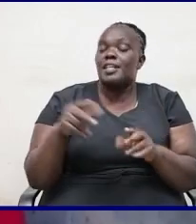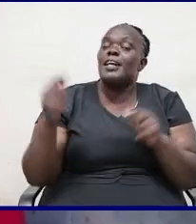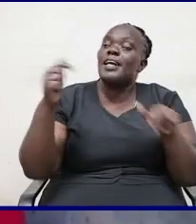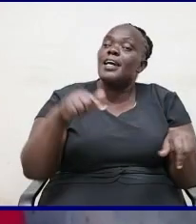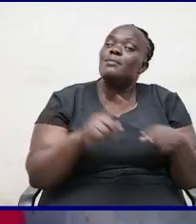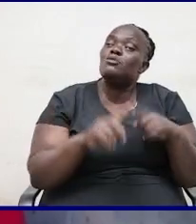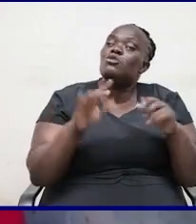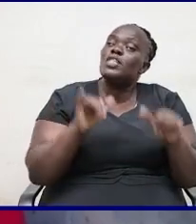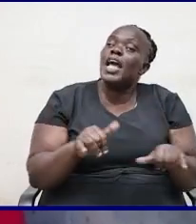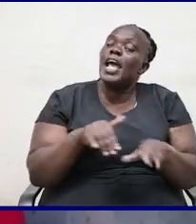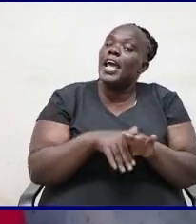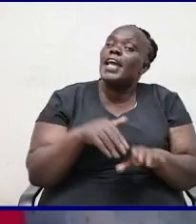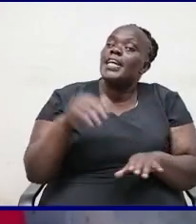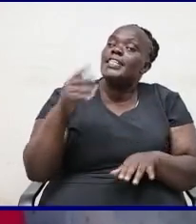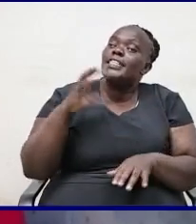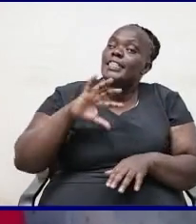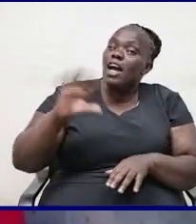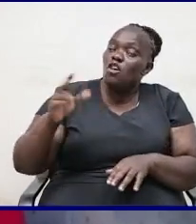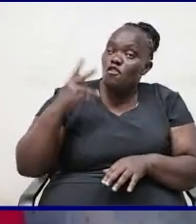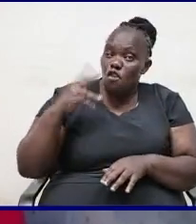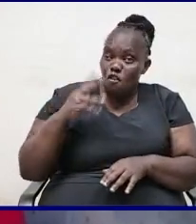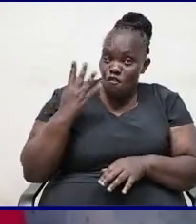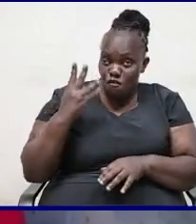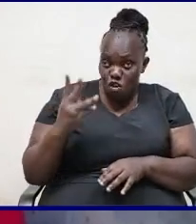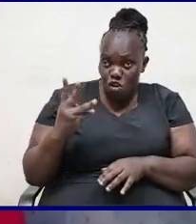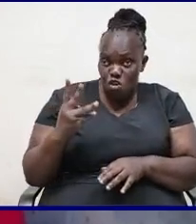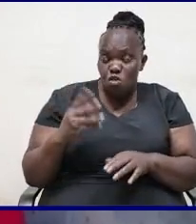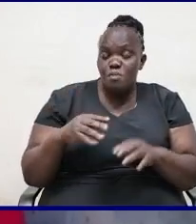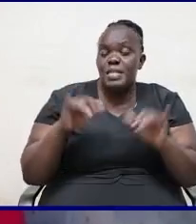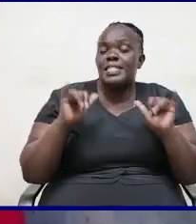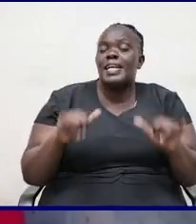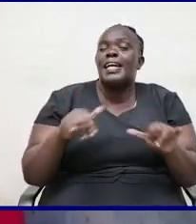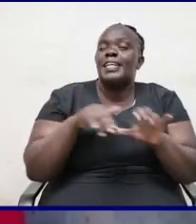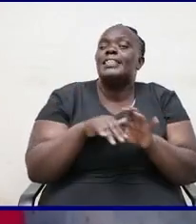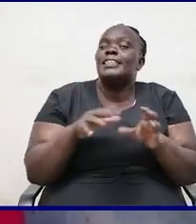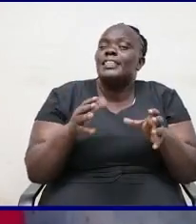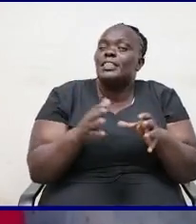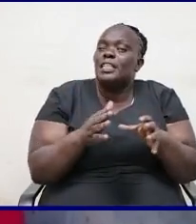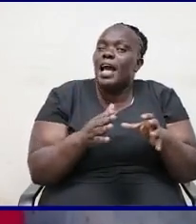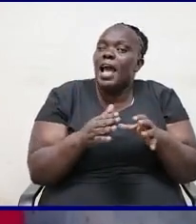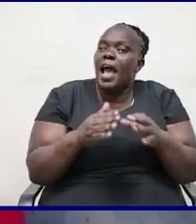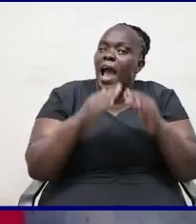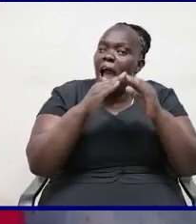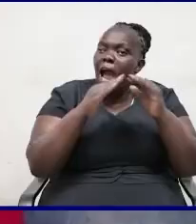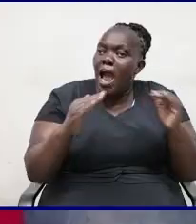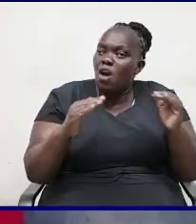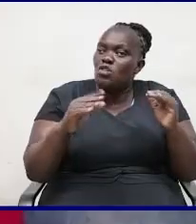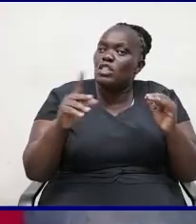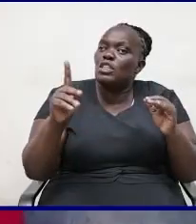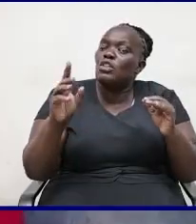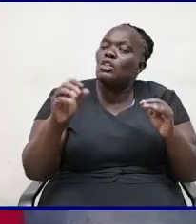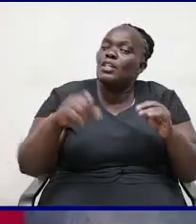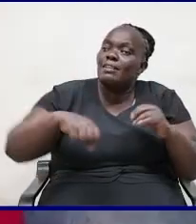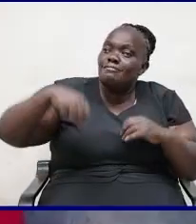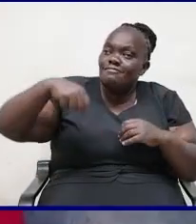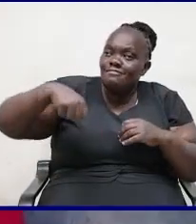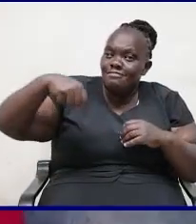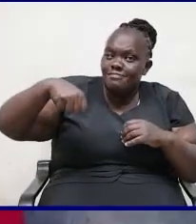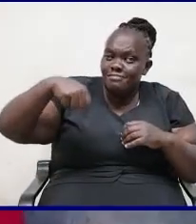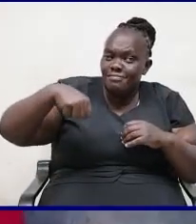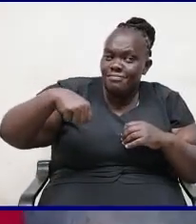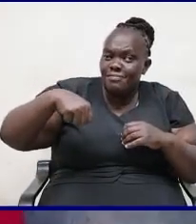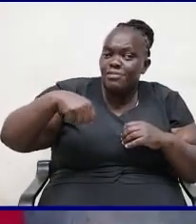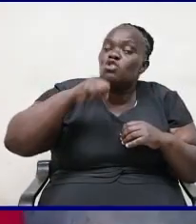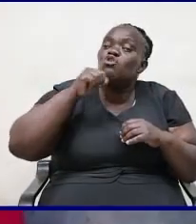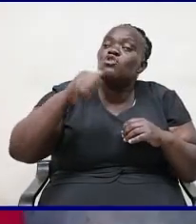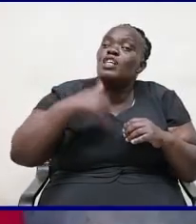came to stay in town in Form 4, and I remember I was staying in a small grass thatch house with a Koreboi lamp, which of course